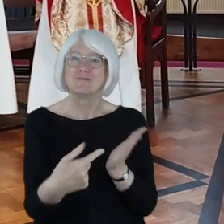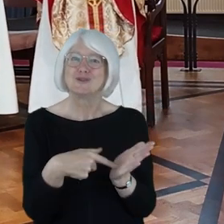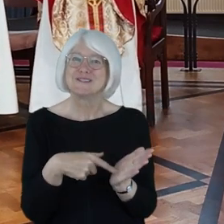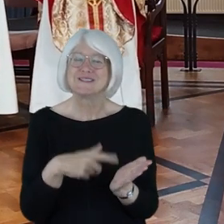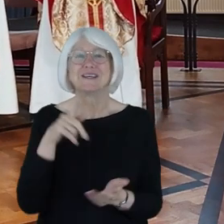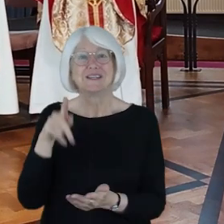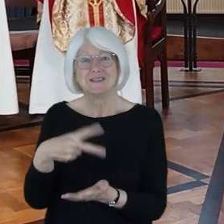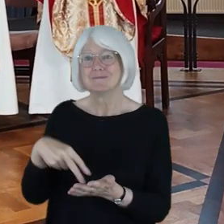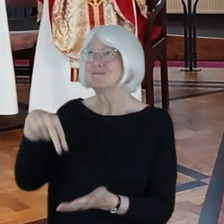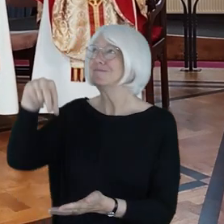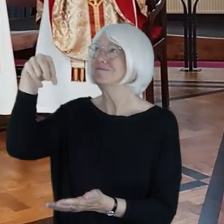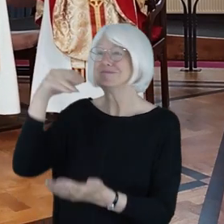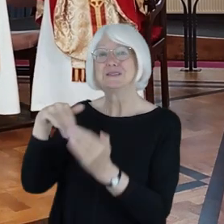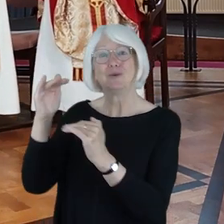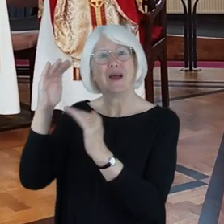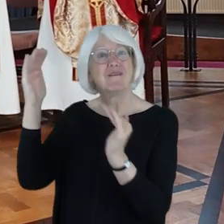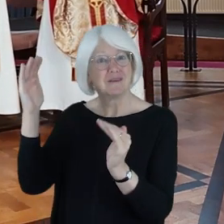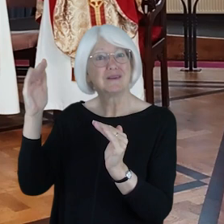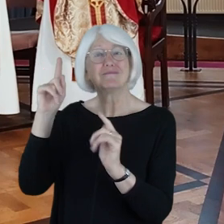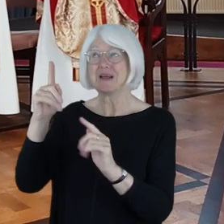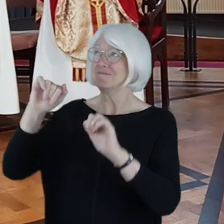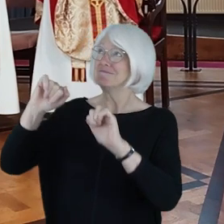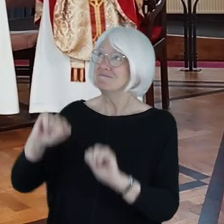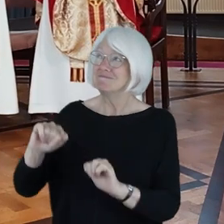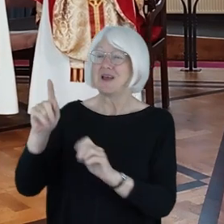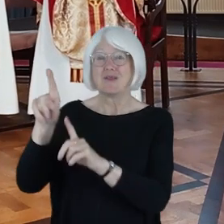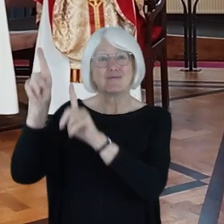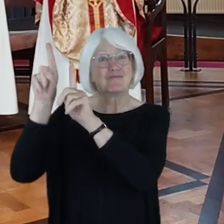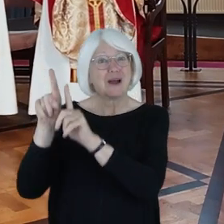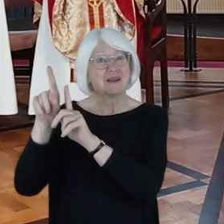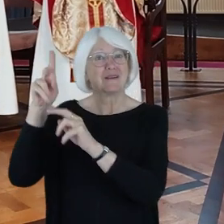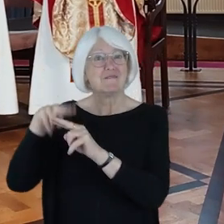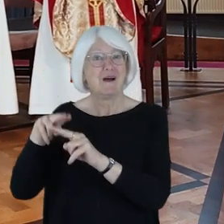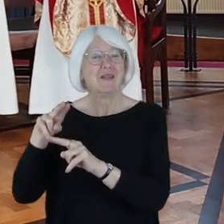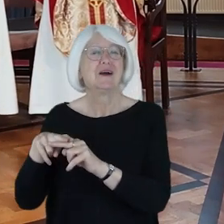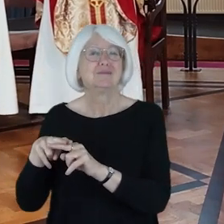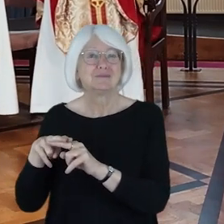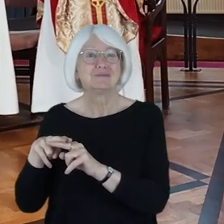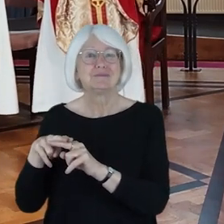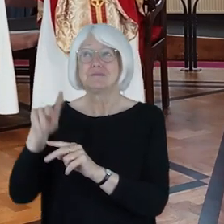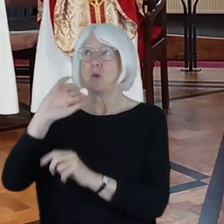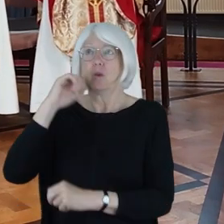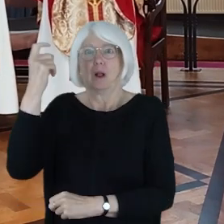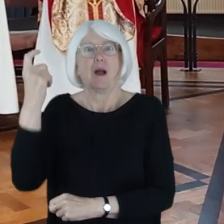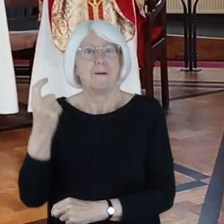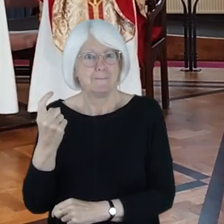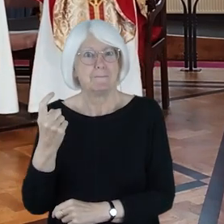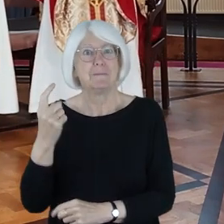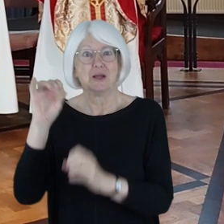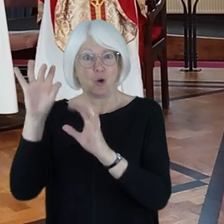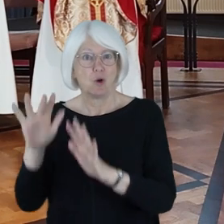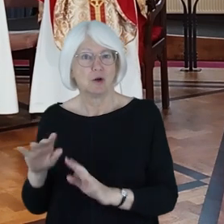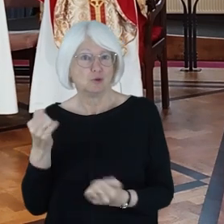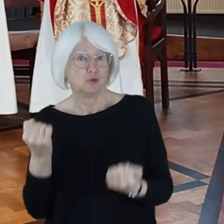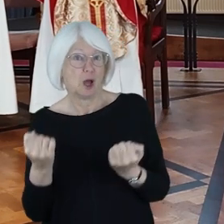He ascended into heaven, and is seated at the right hand of the Father. He will come again in glory,